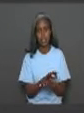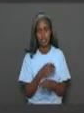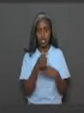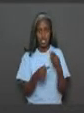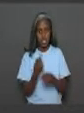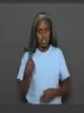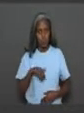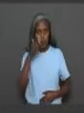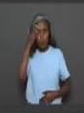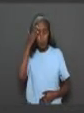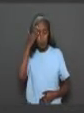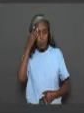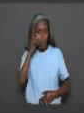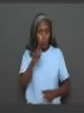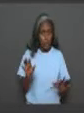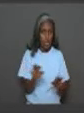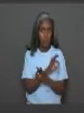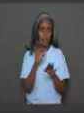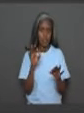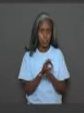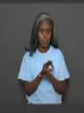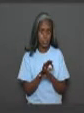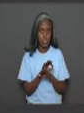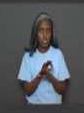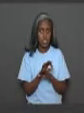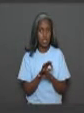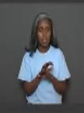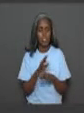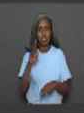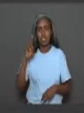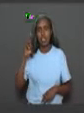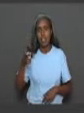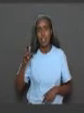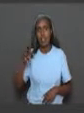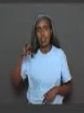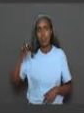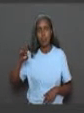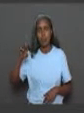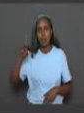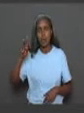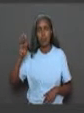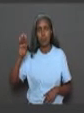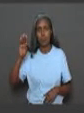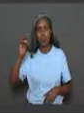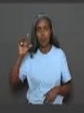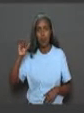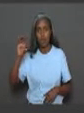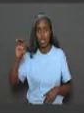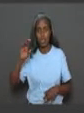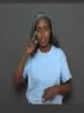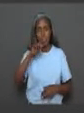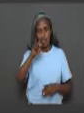Since we know that one function is a hyperbolic curve and the